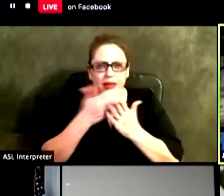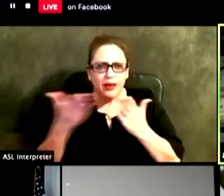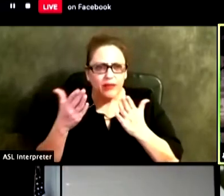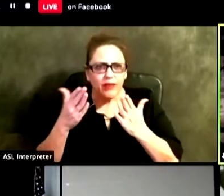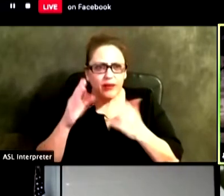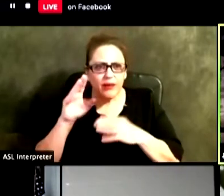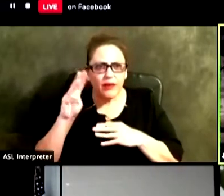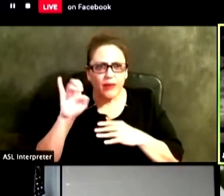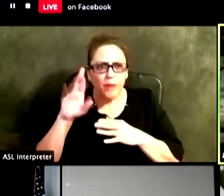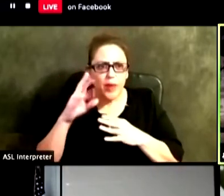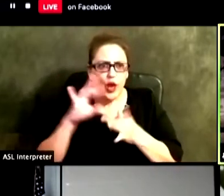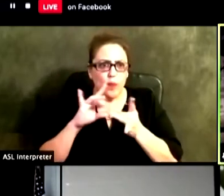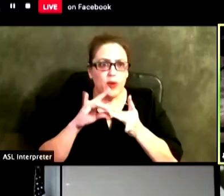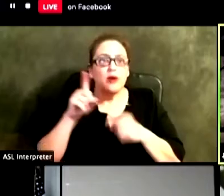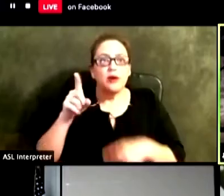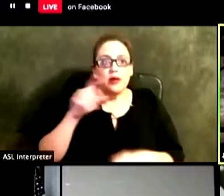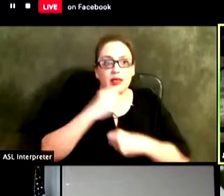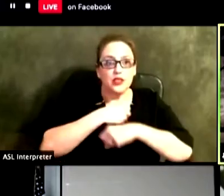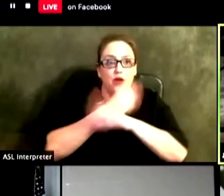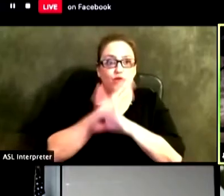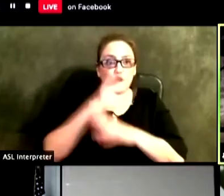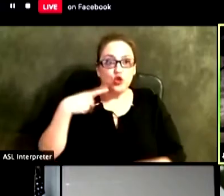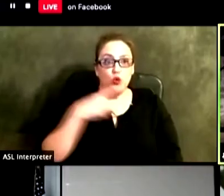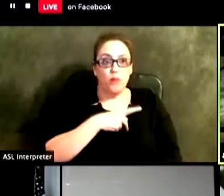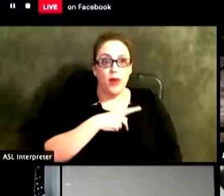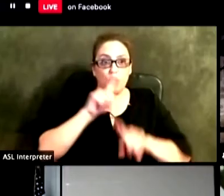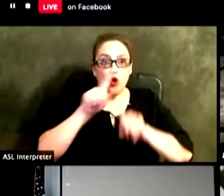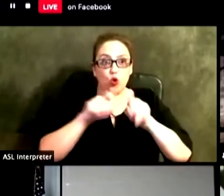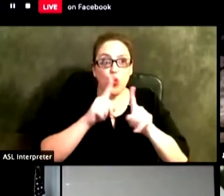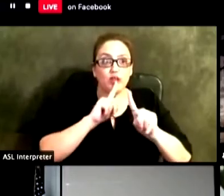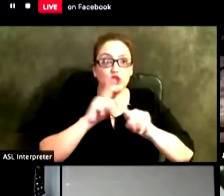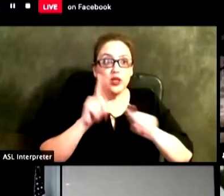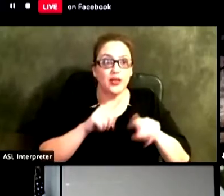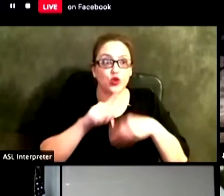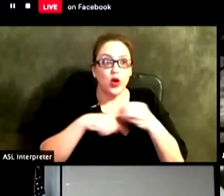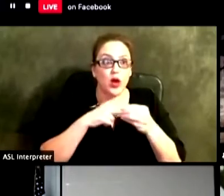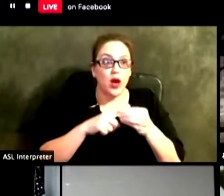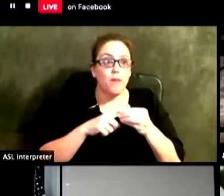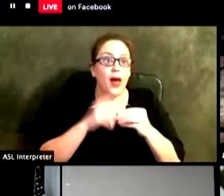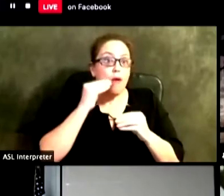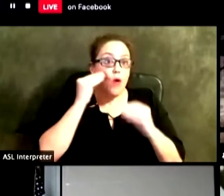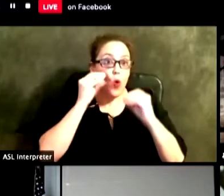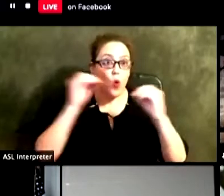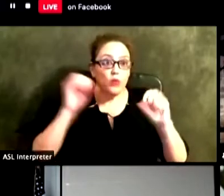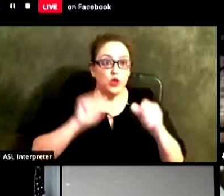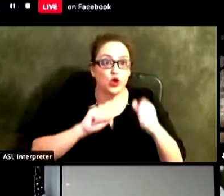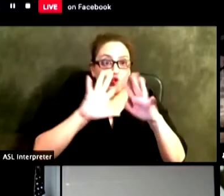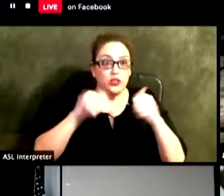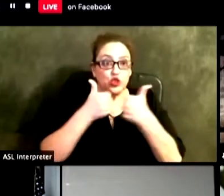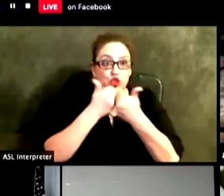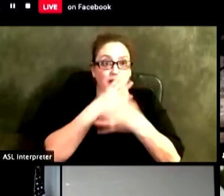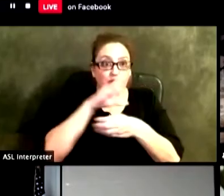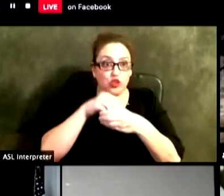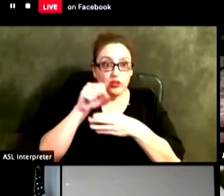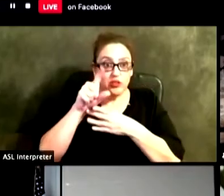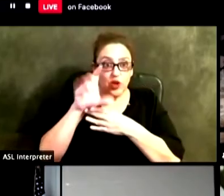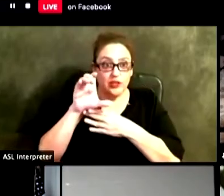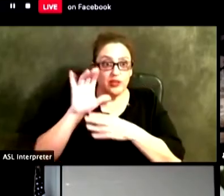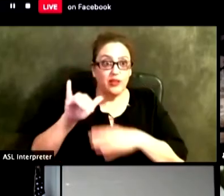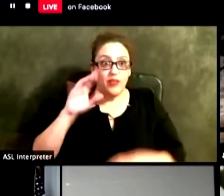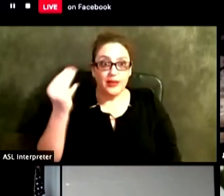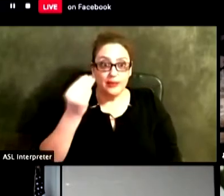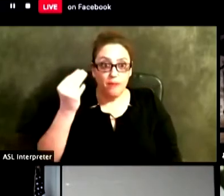virtual panel and question and answer session on unsheltered homelessness, addressing challenges in Salt Lake City. That's Monday, February